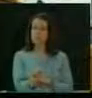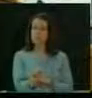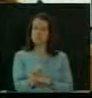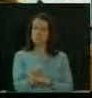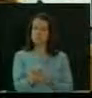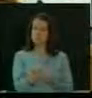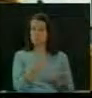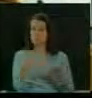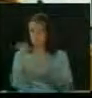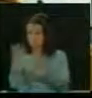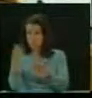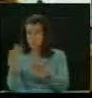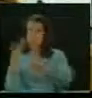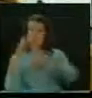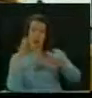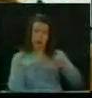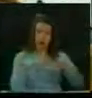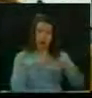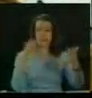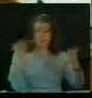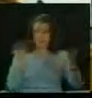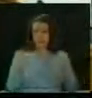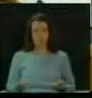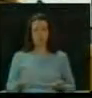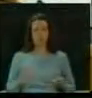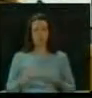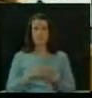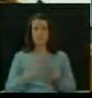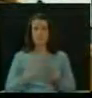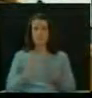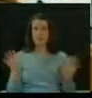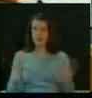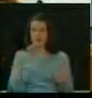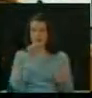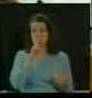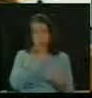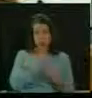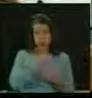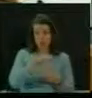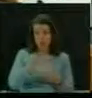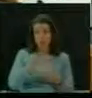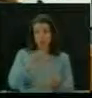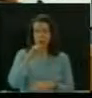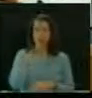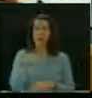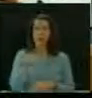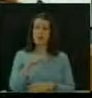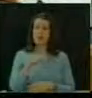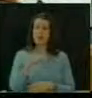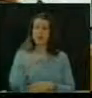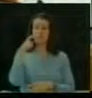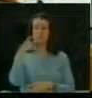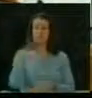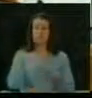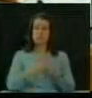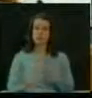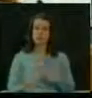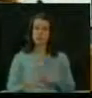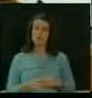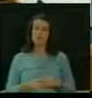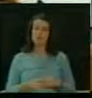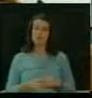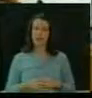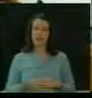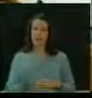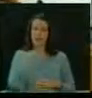to it and bring it back. So that would be a clarification, and I don't know if they could be included or not, but I think that's just where you start with. I don't think